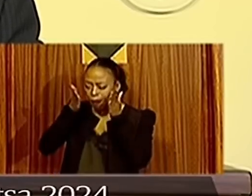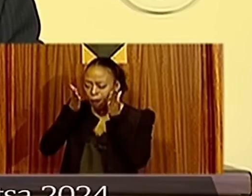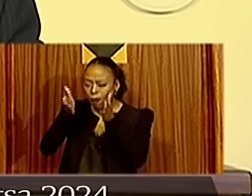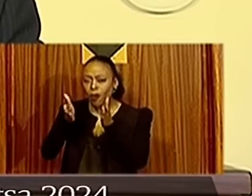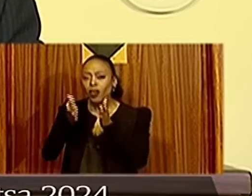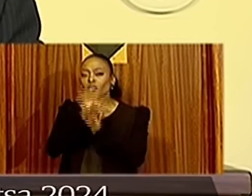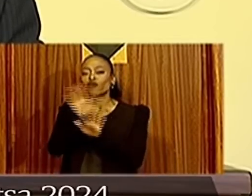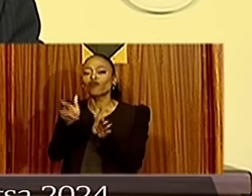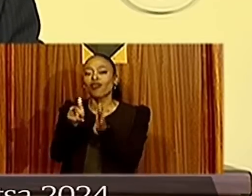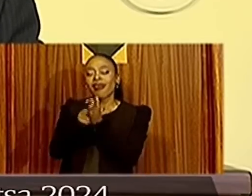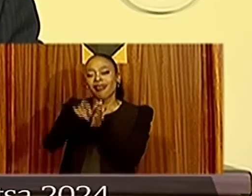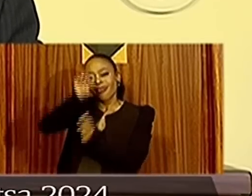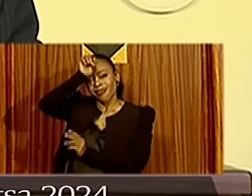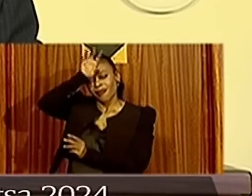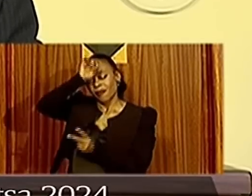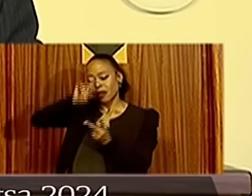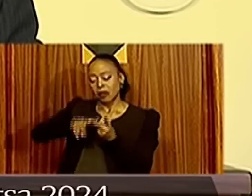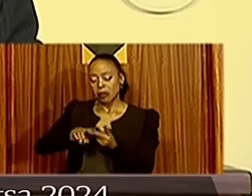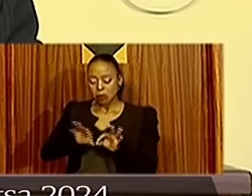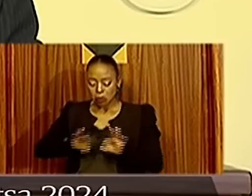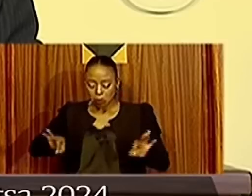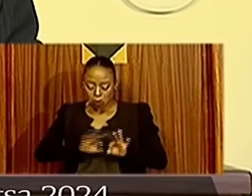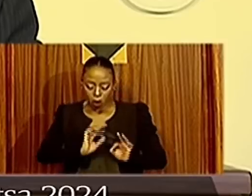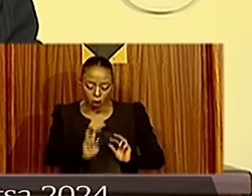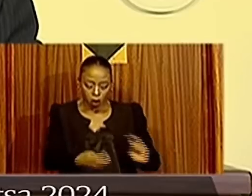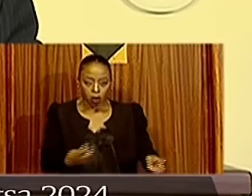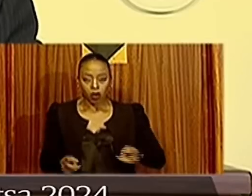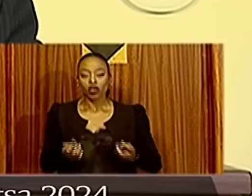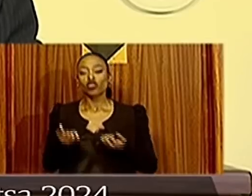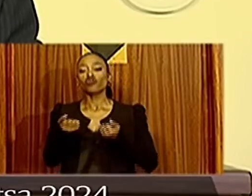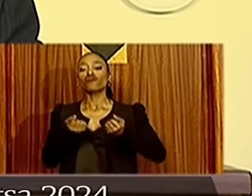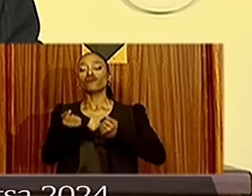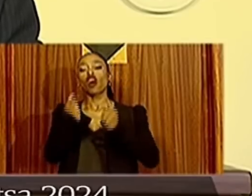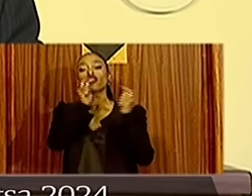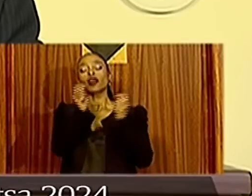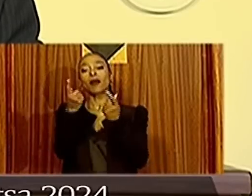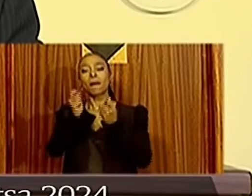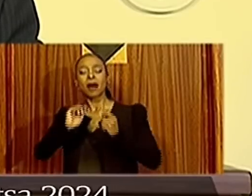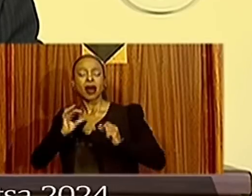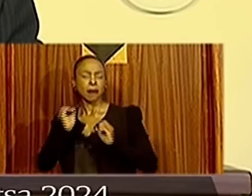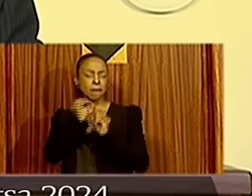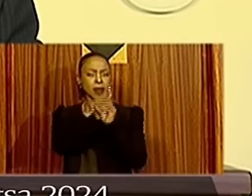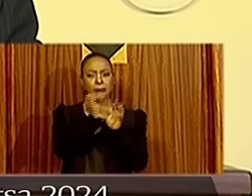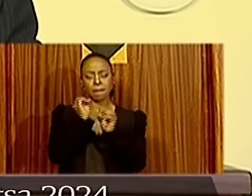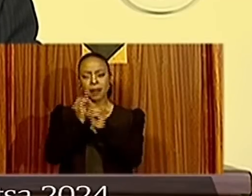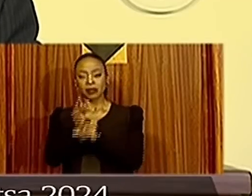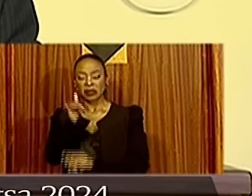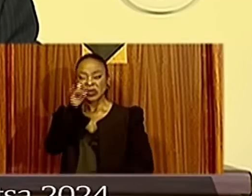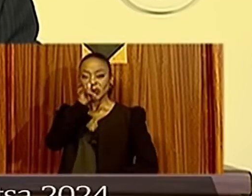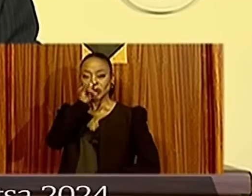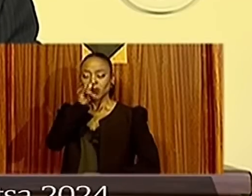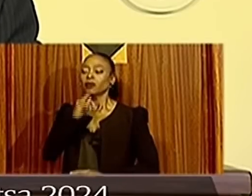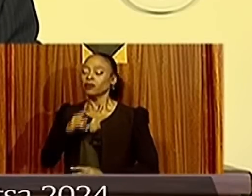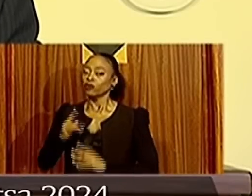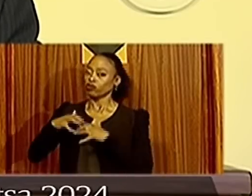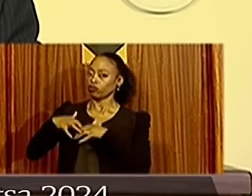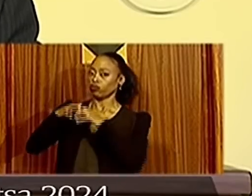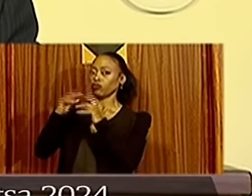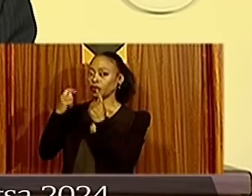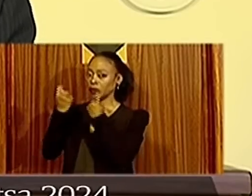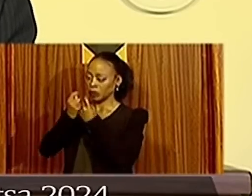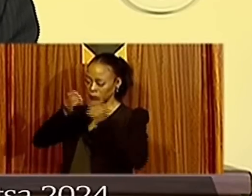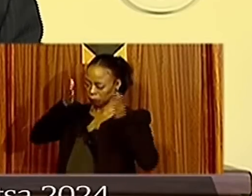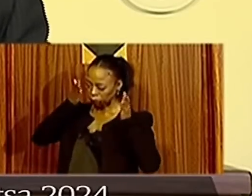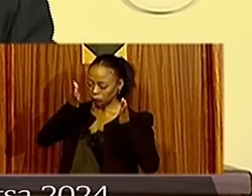illegal mining, cable theft, cash-in-transit heists, gangsterism, other criminal